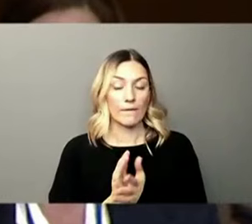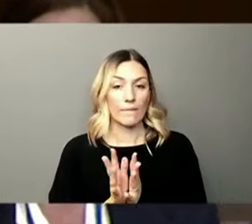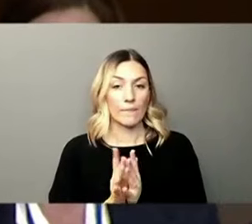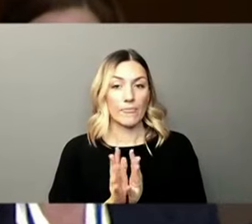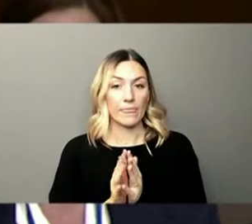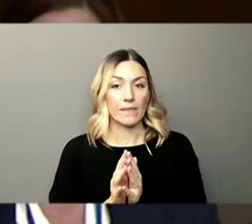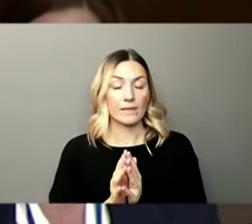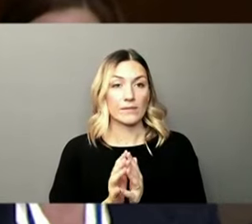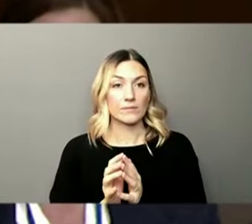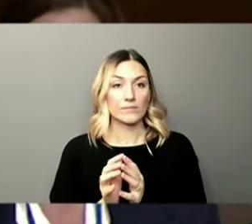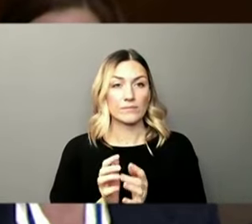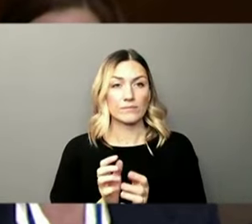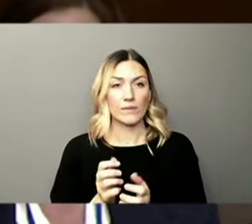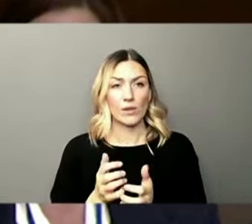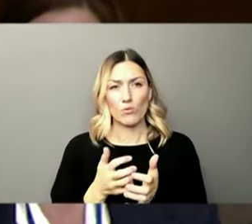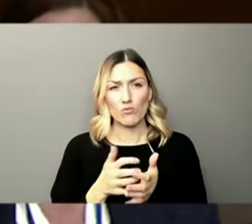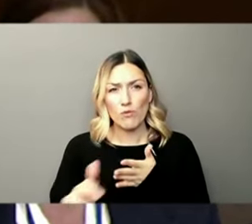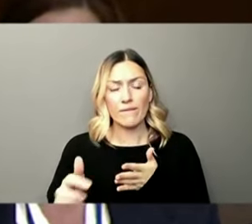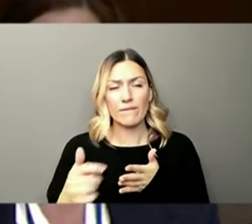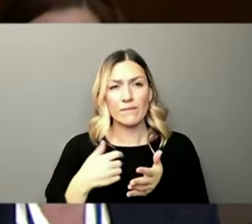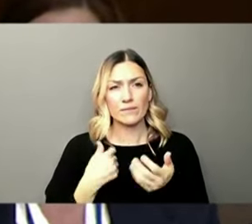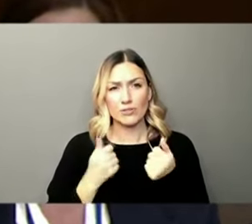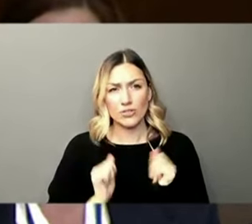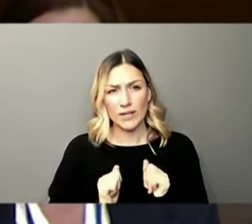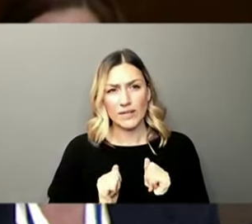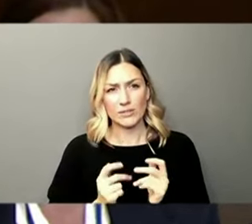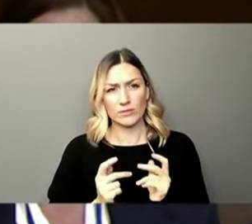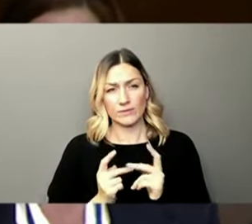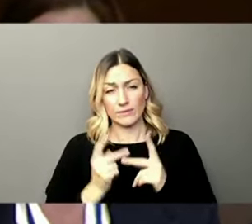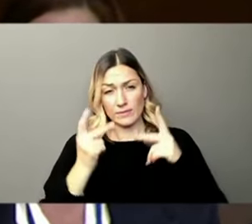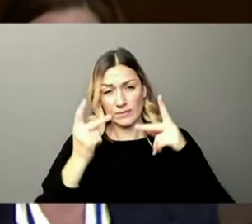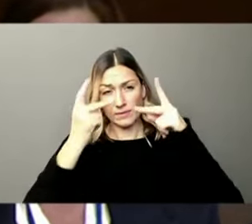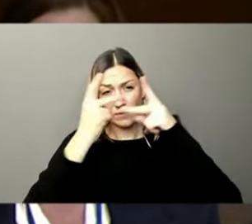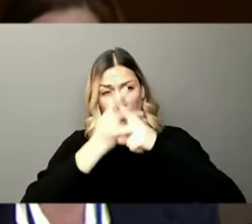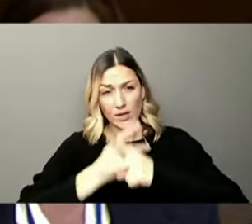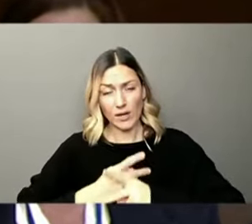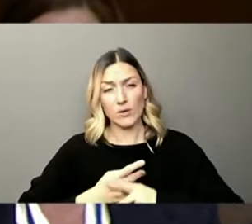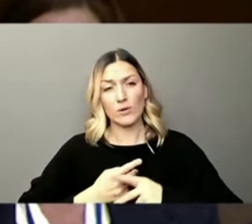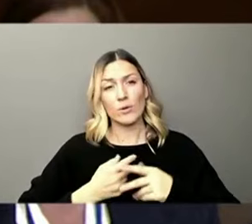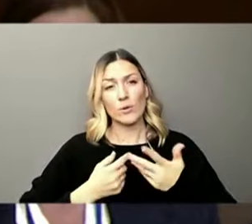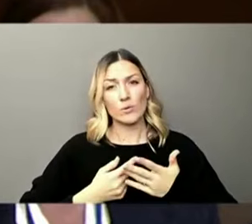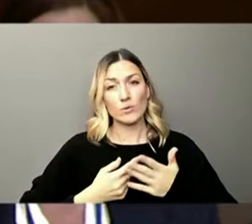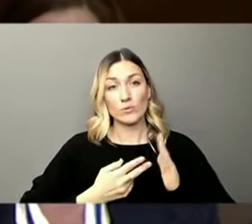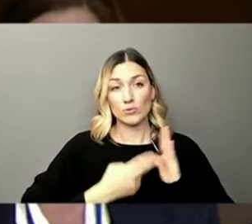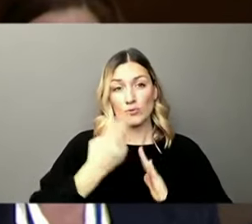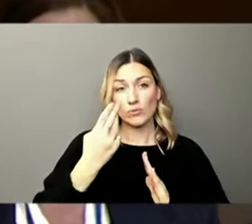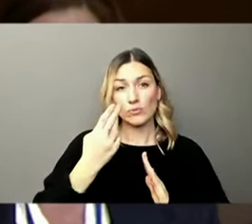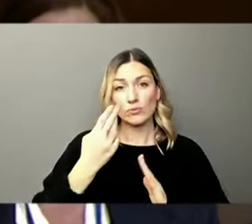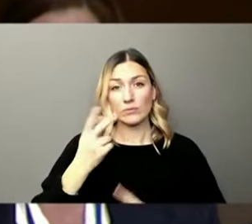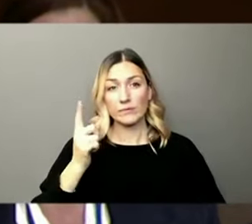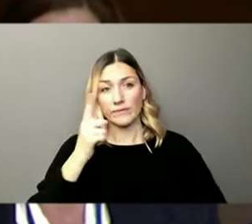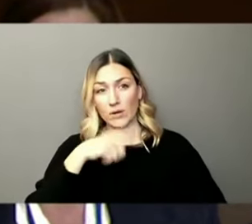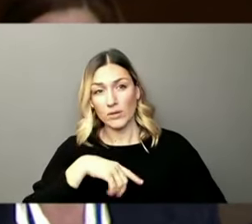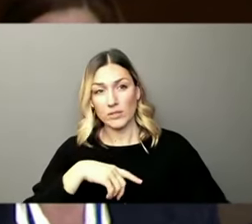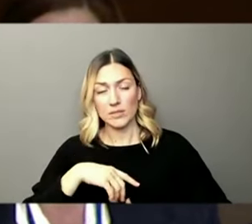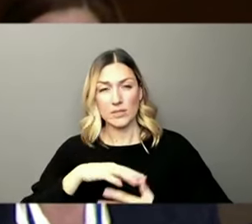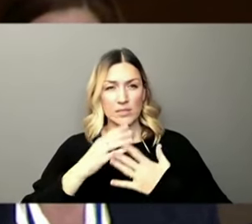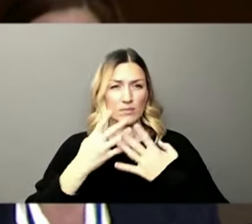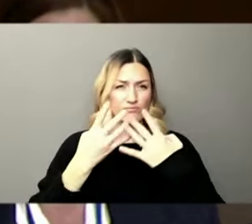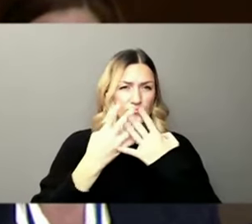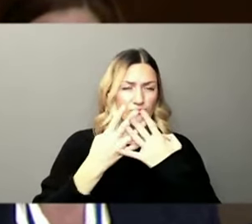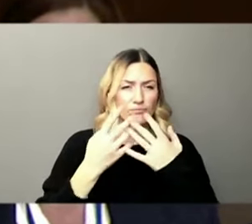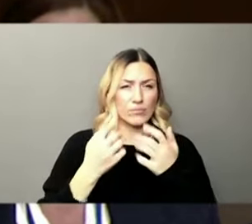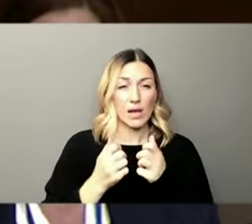trickiness of navigating through it was what is true and what isn't. How much